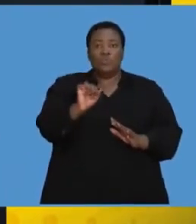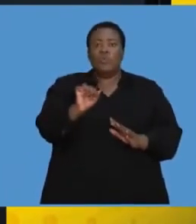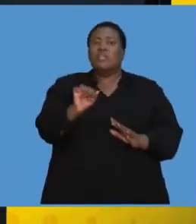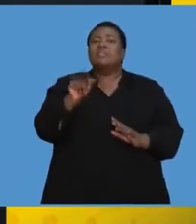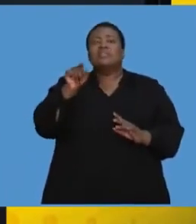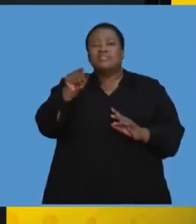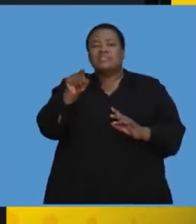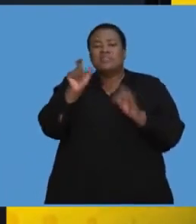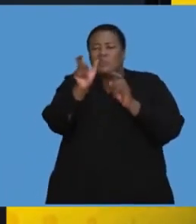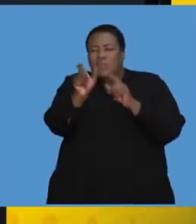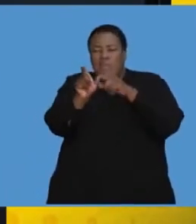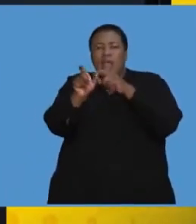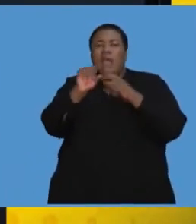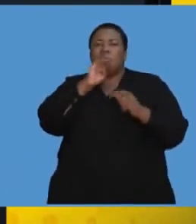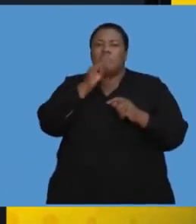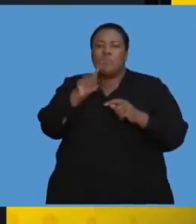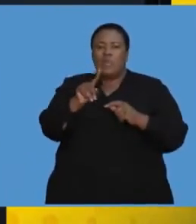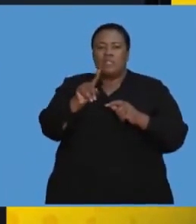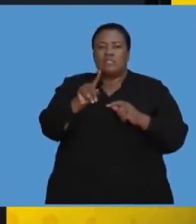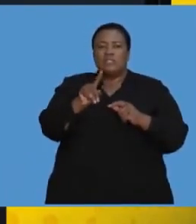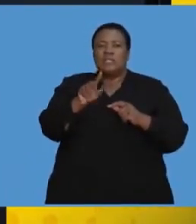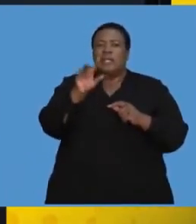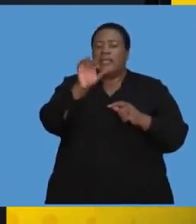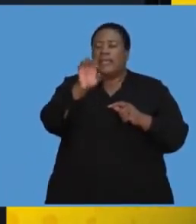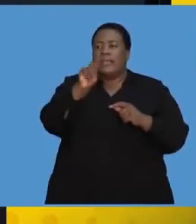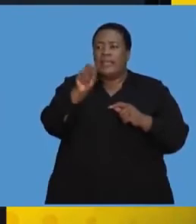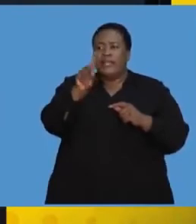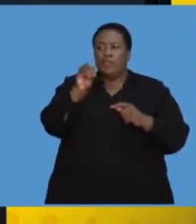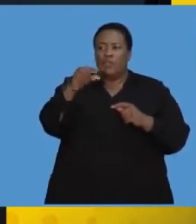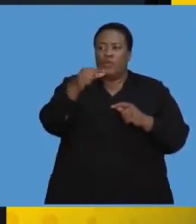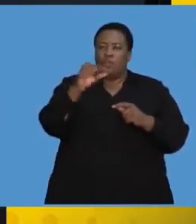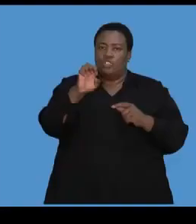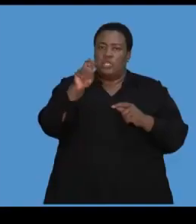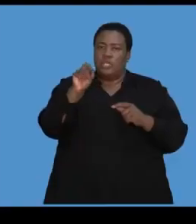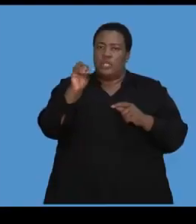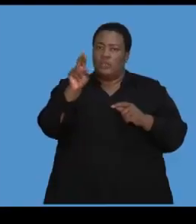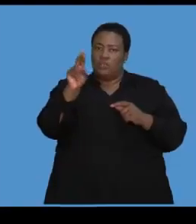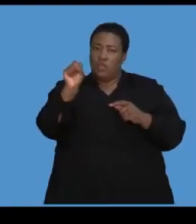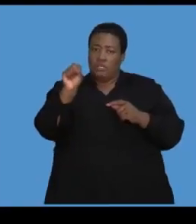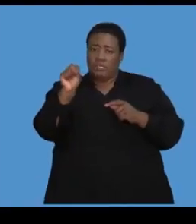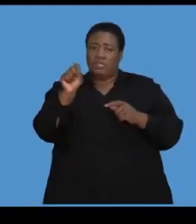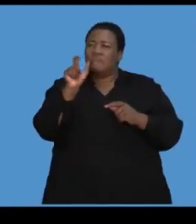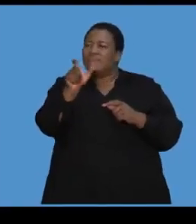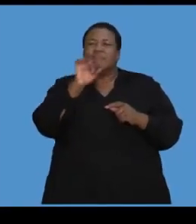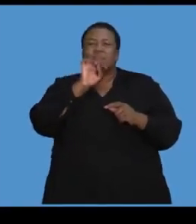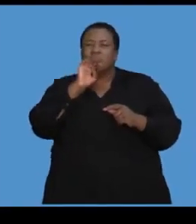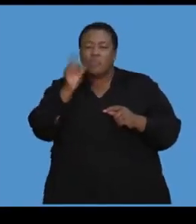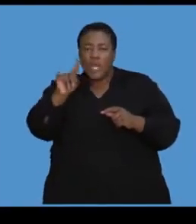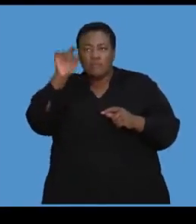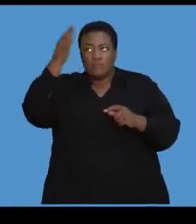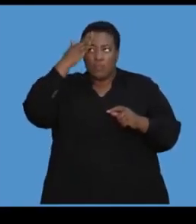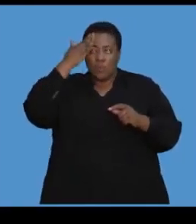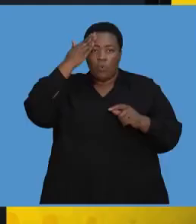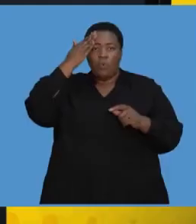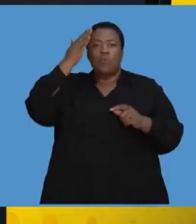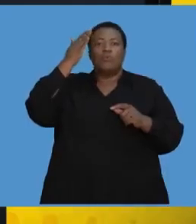thought is. So you need to have an in-depth discussion on the use of the Keynesian model. Remember what the Keynesians